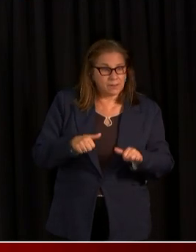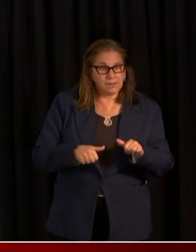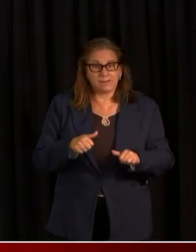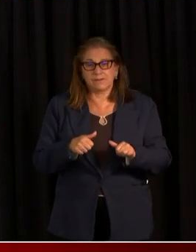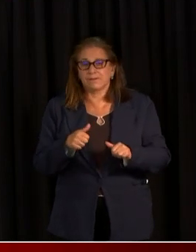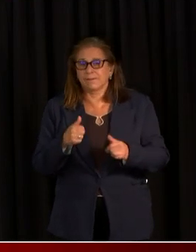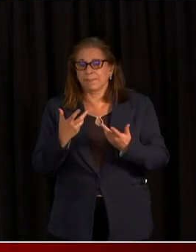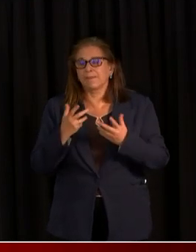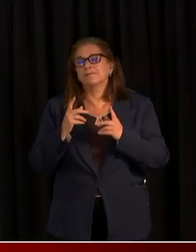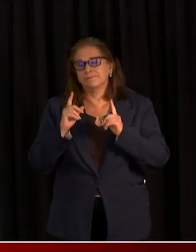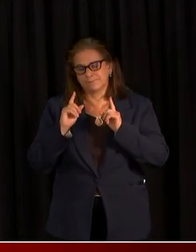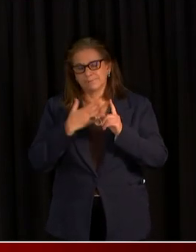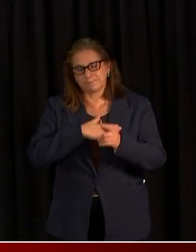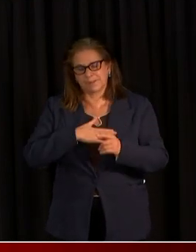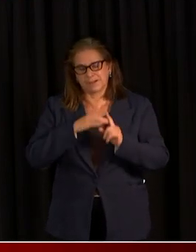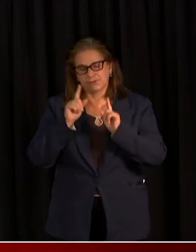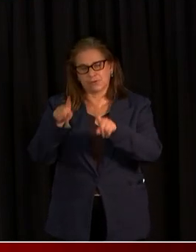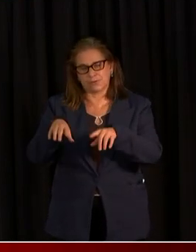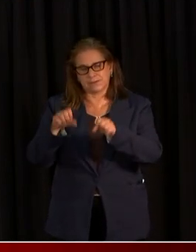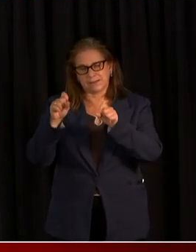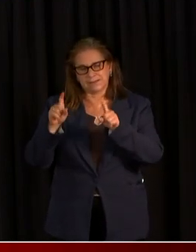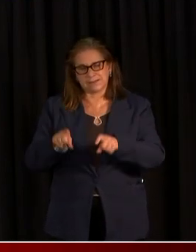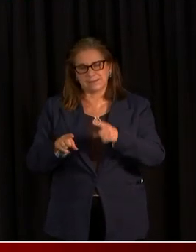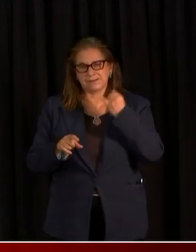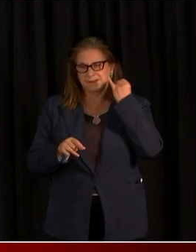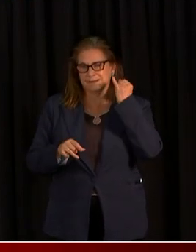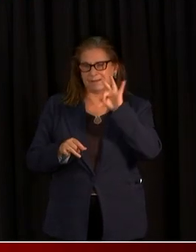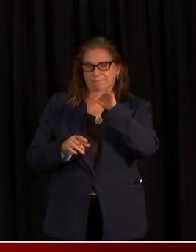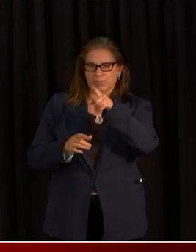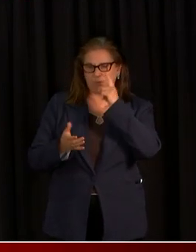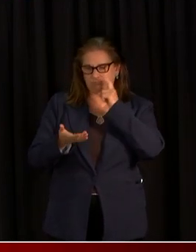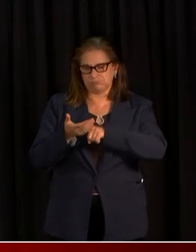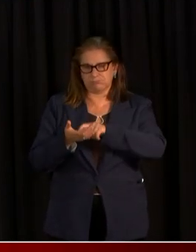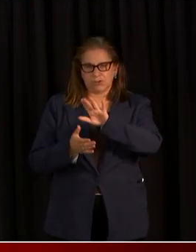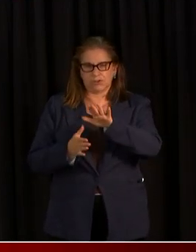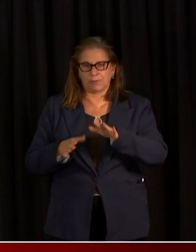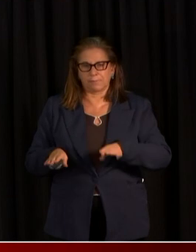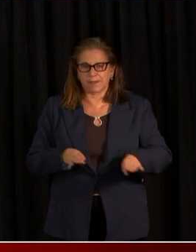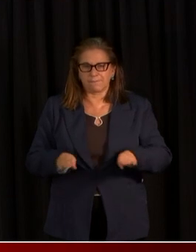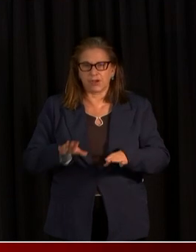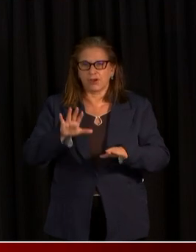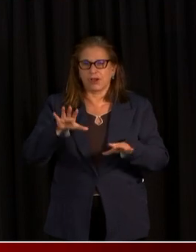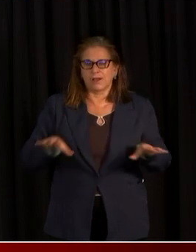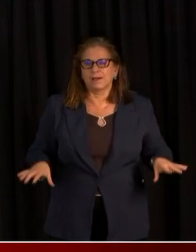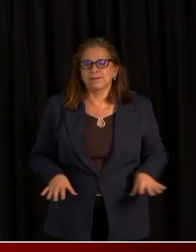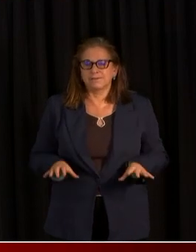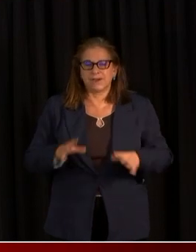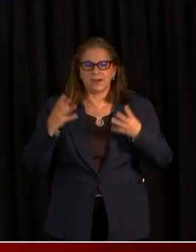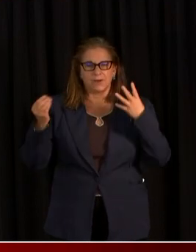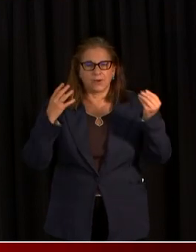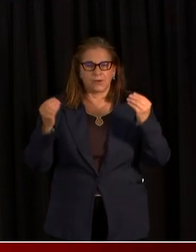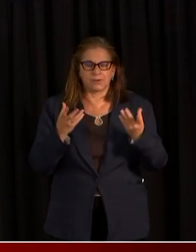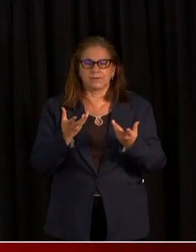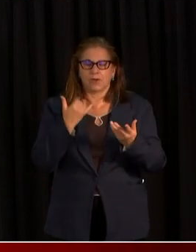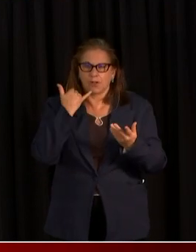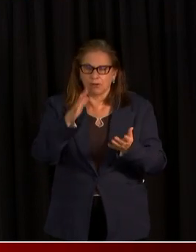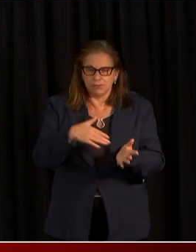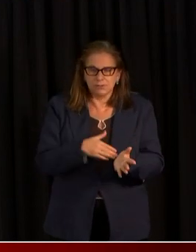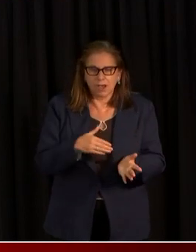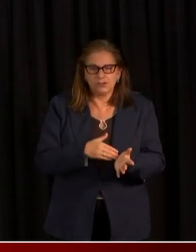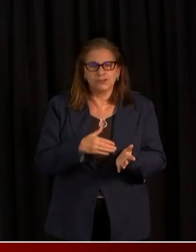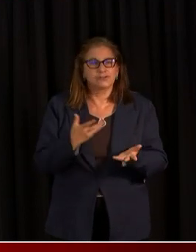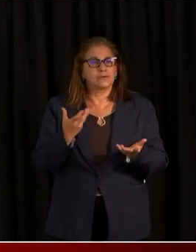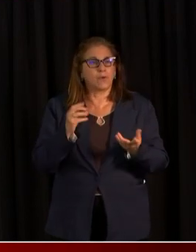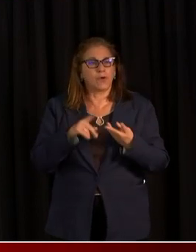or from one of our public health sites. But we also want you to stay at